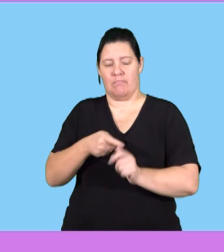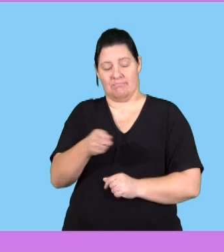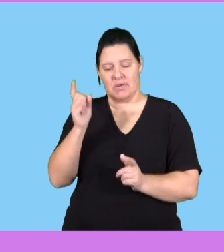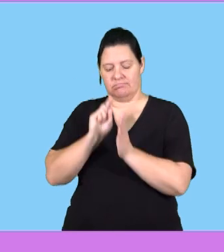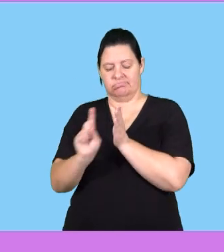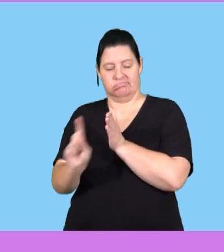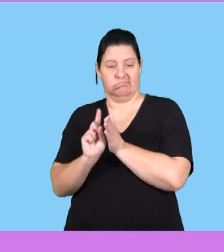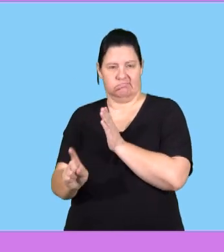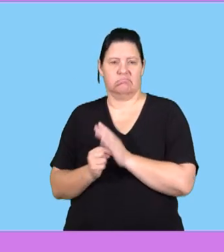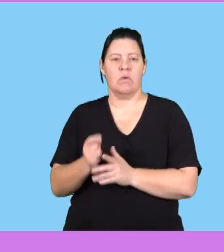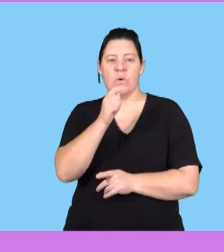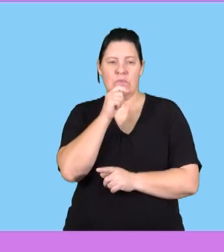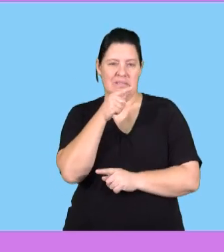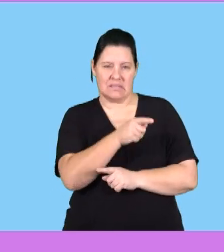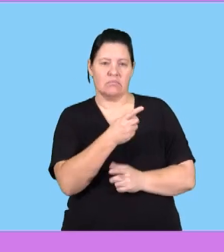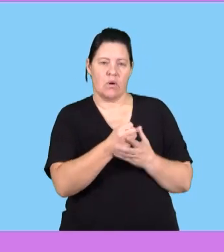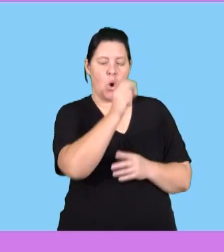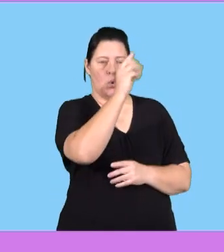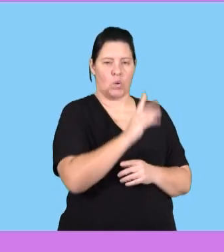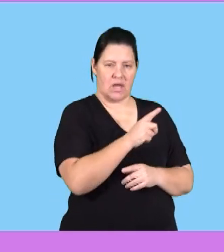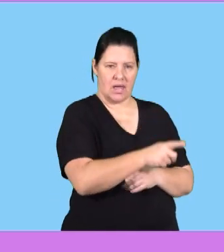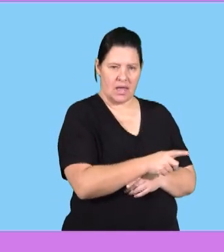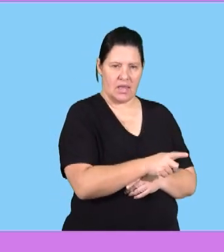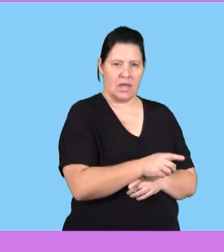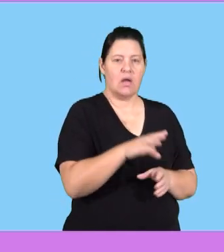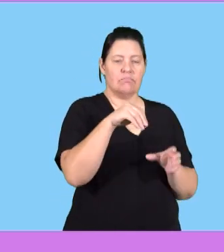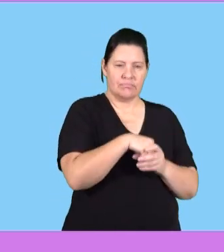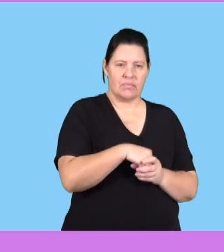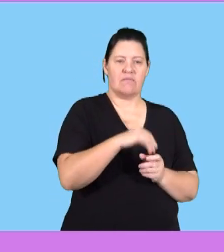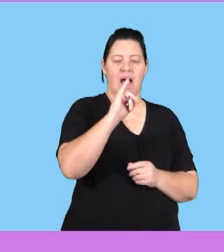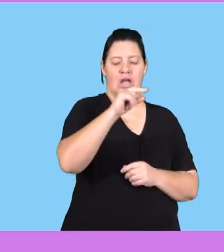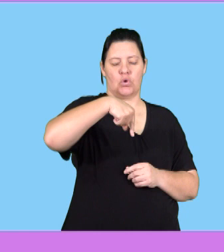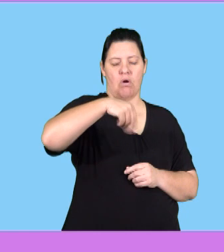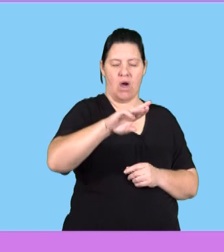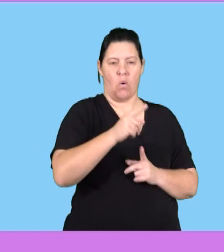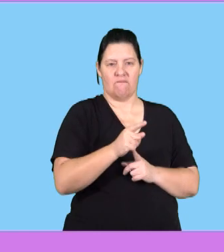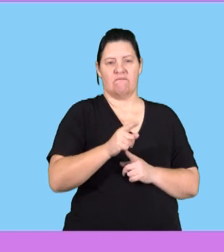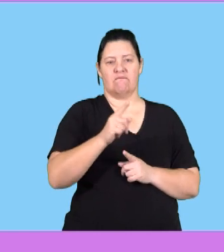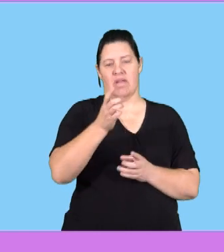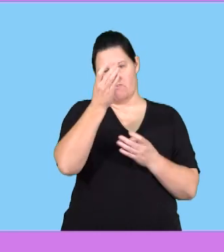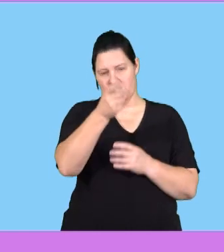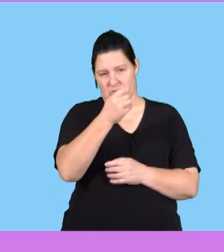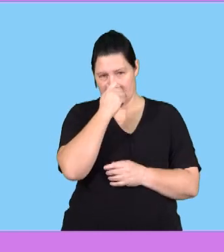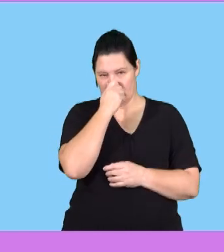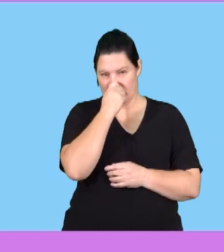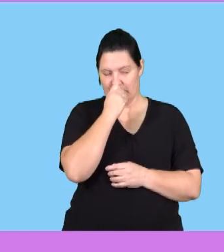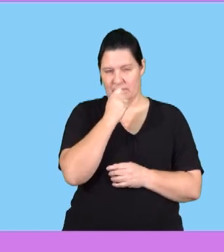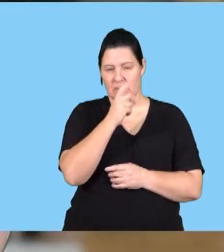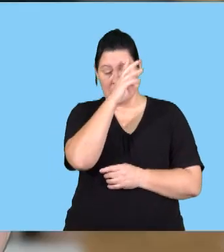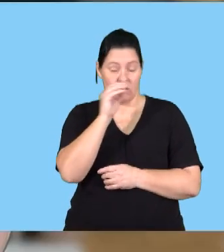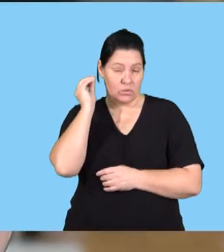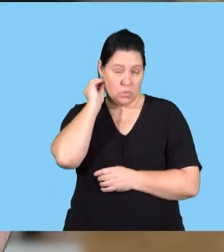area. Use the data set to determine the quartiles and the IQR of the data set.